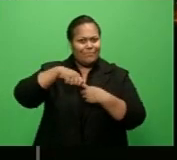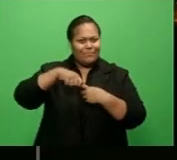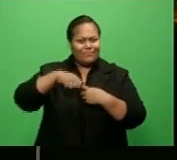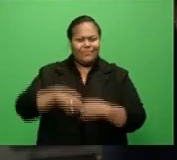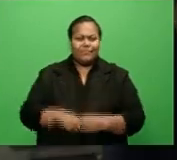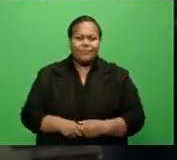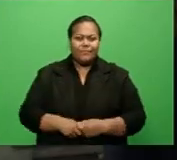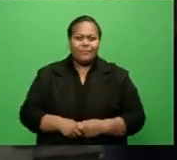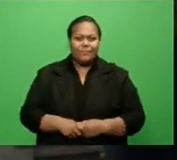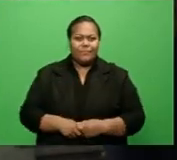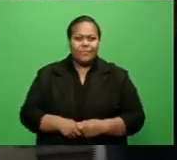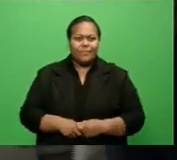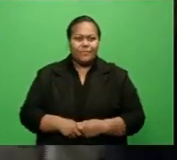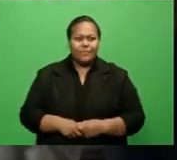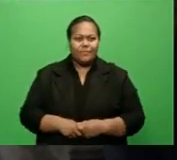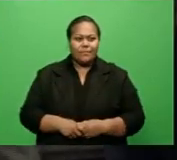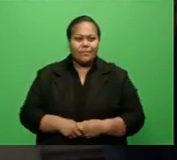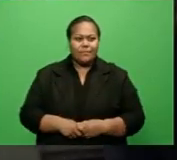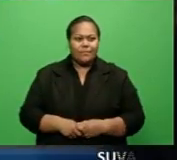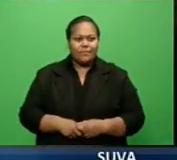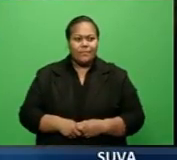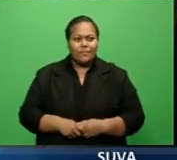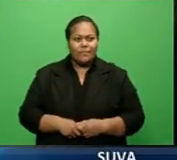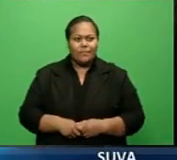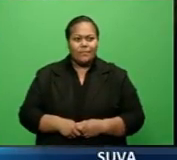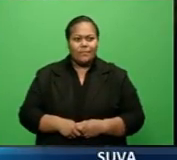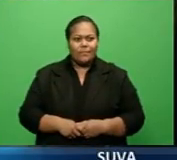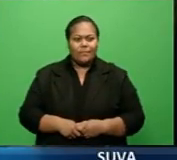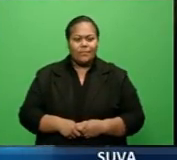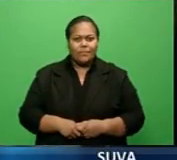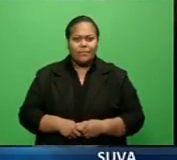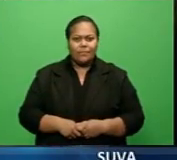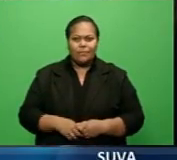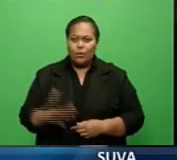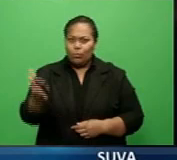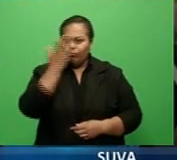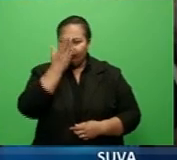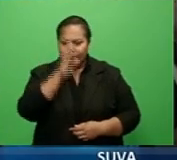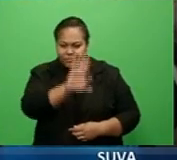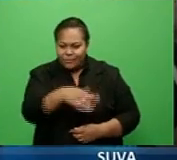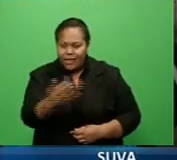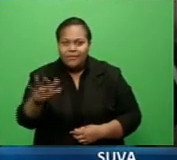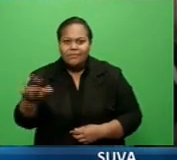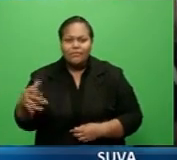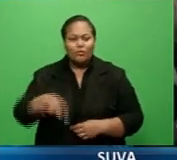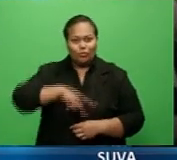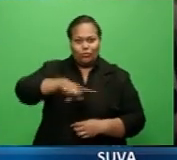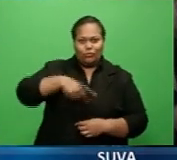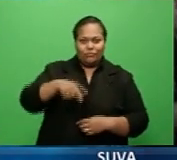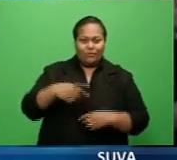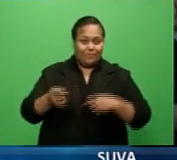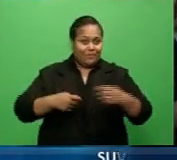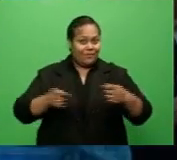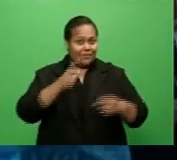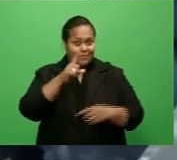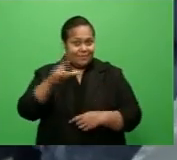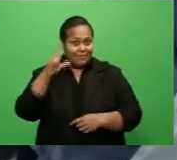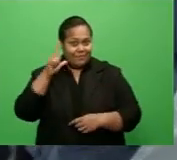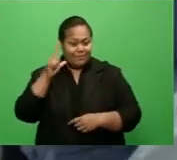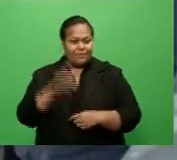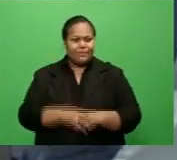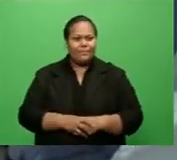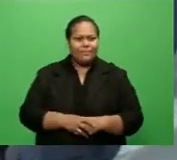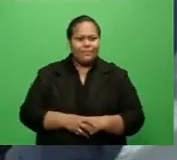reports. A spot check was carried out at the Suva Municipal Market yesterday, where the thickness of